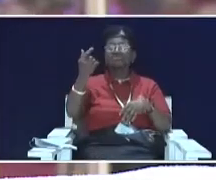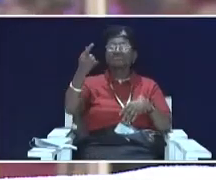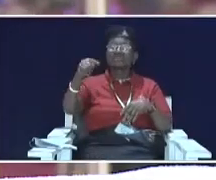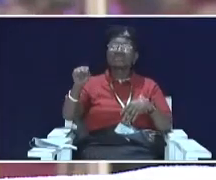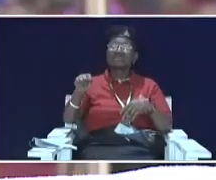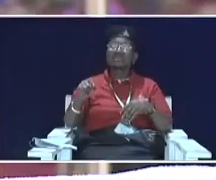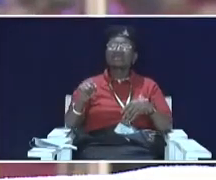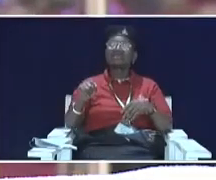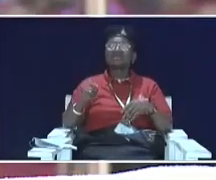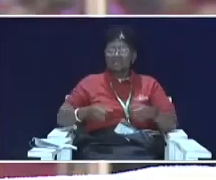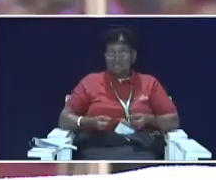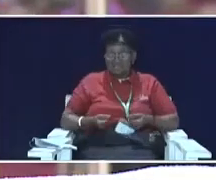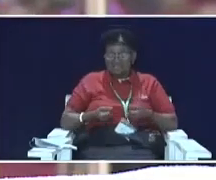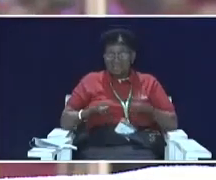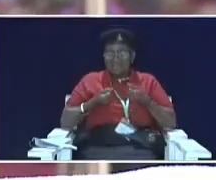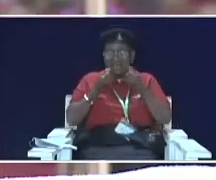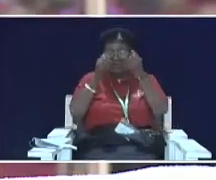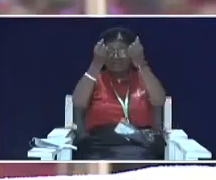sacrifice.